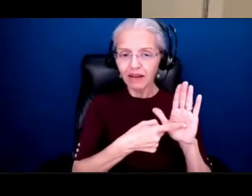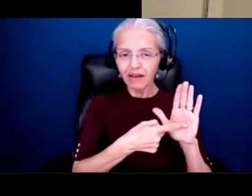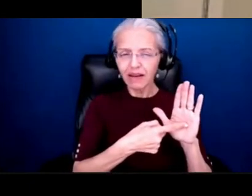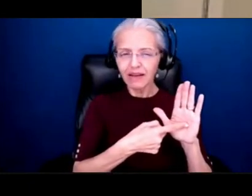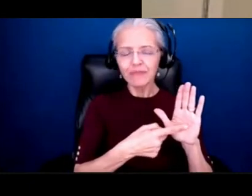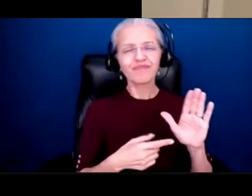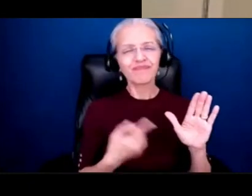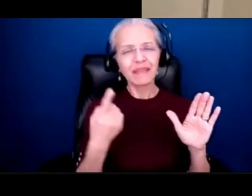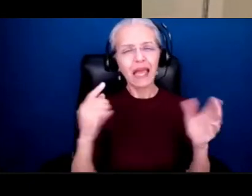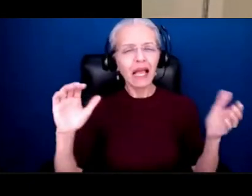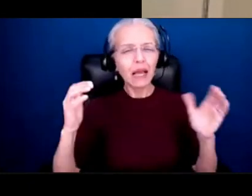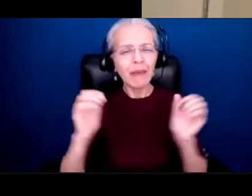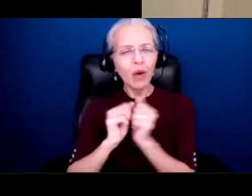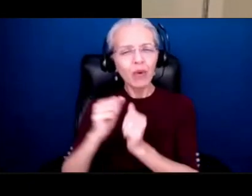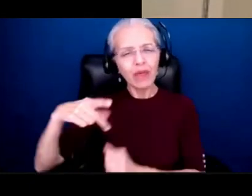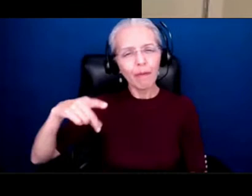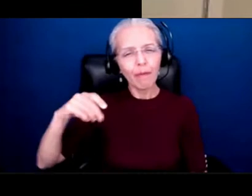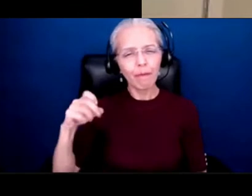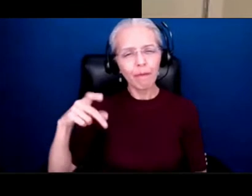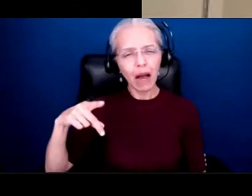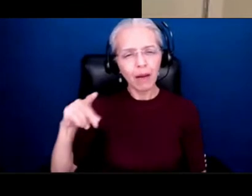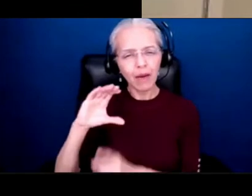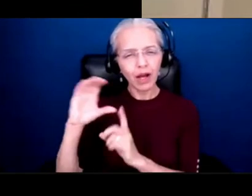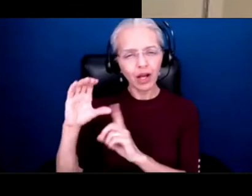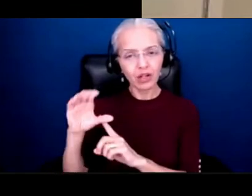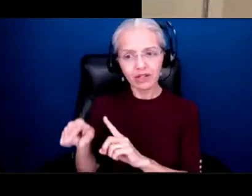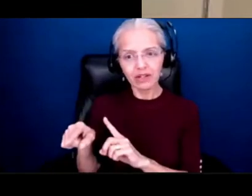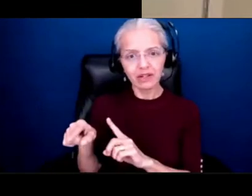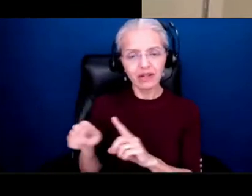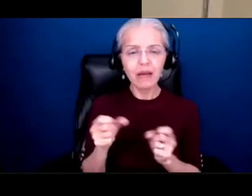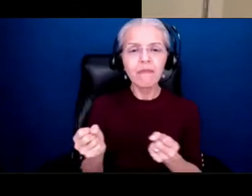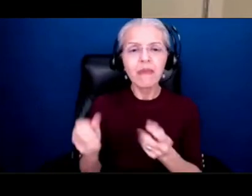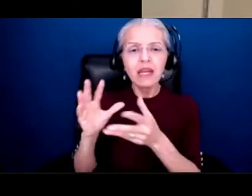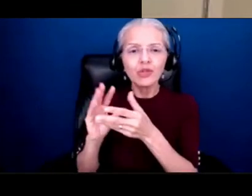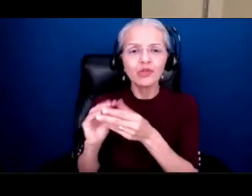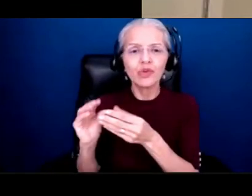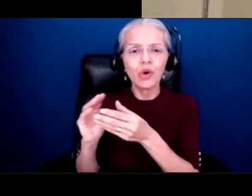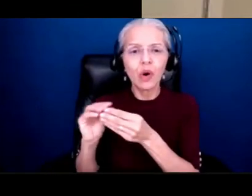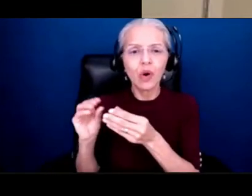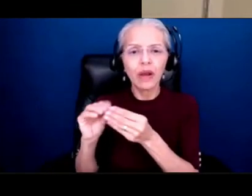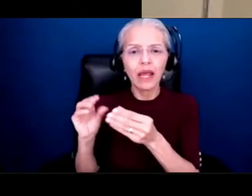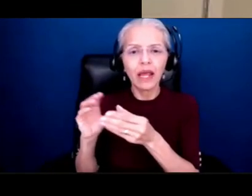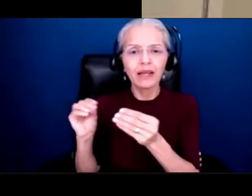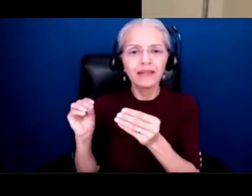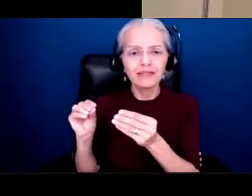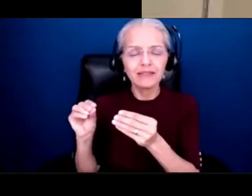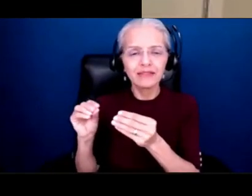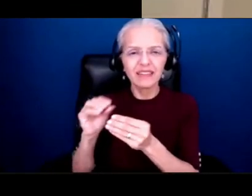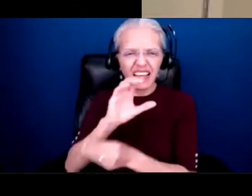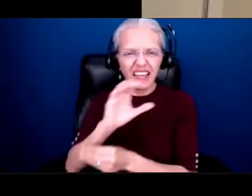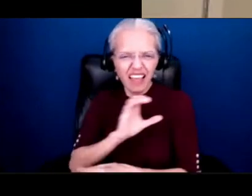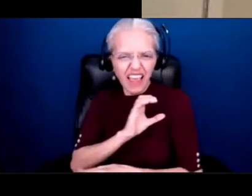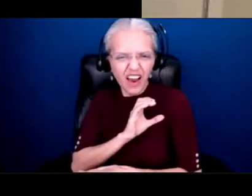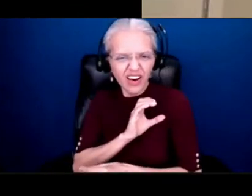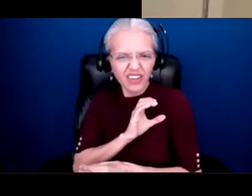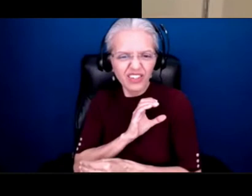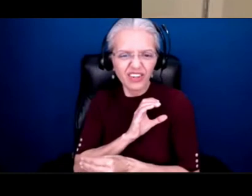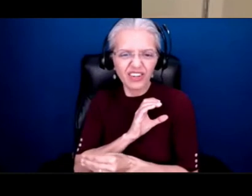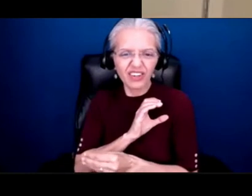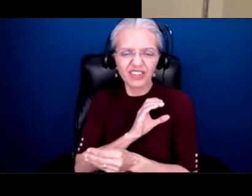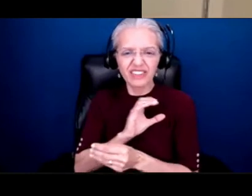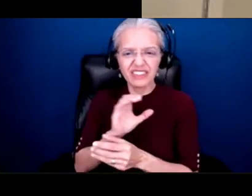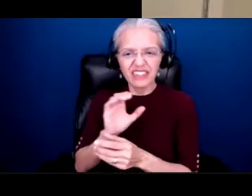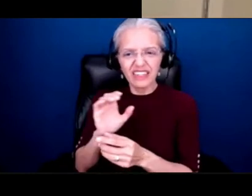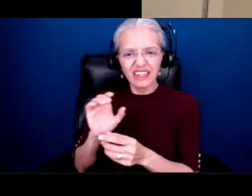culture, they still have a lot of stories and narratives and characters that are created by non-disabled